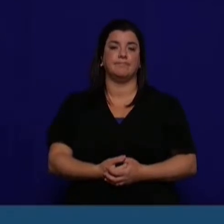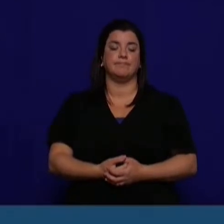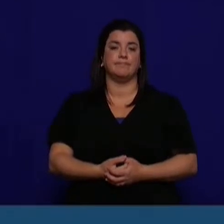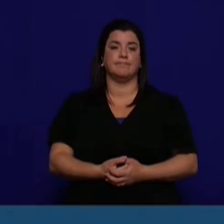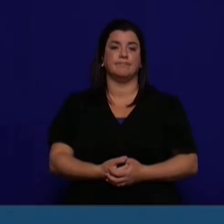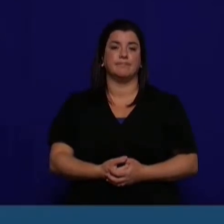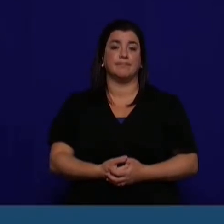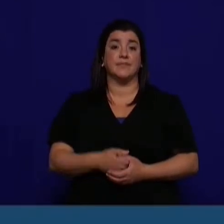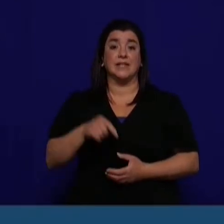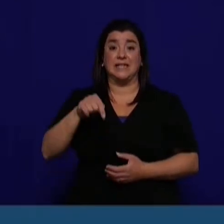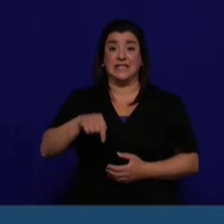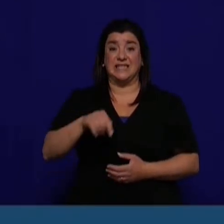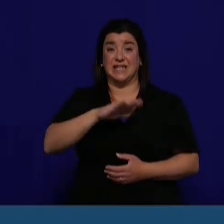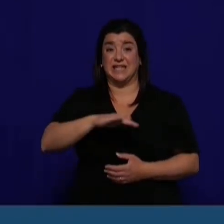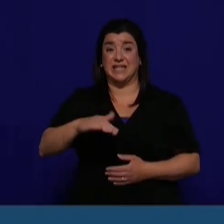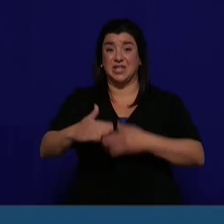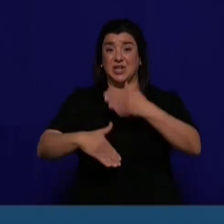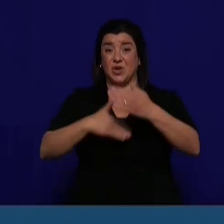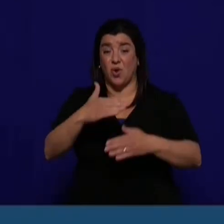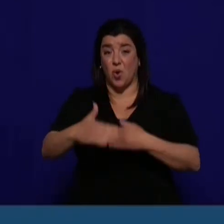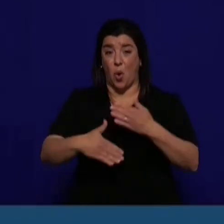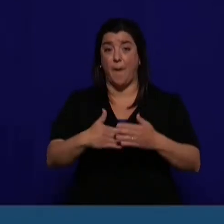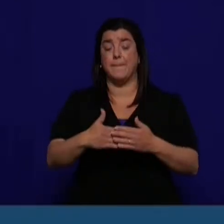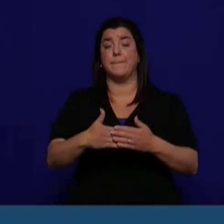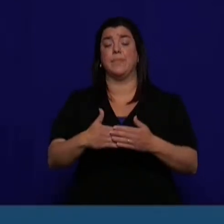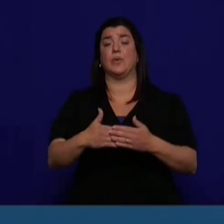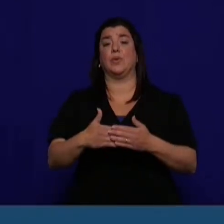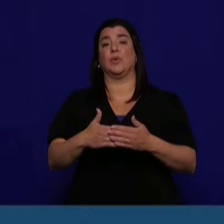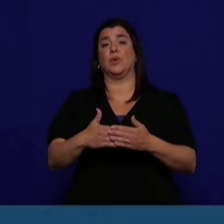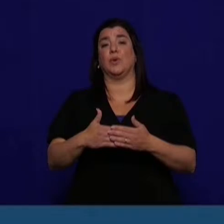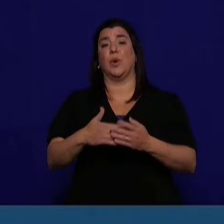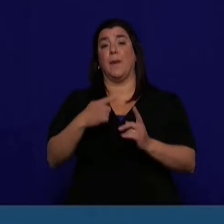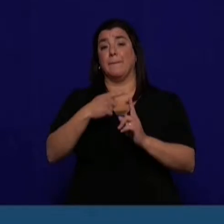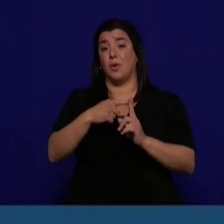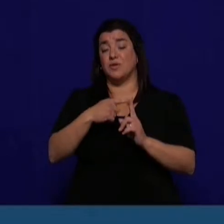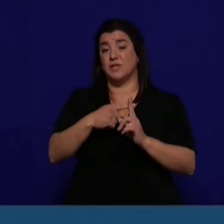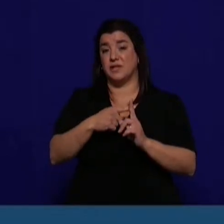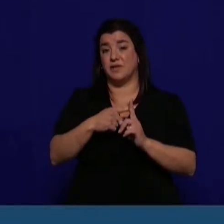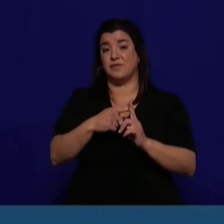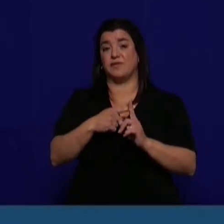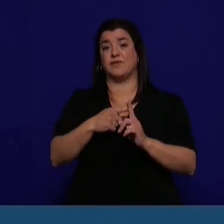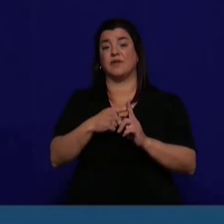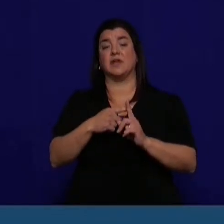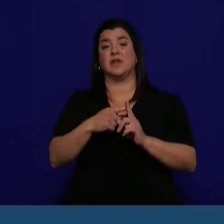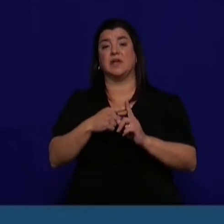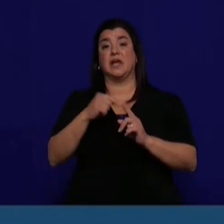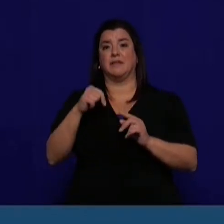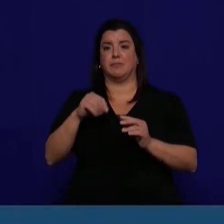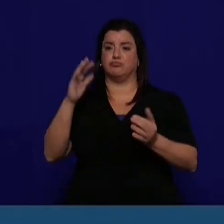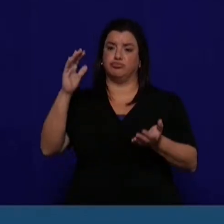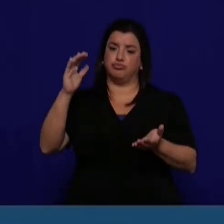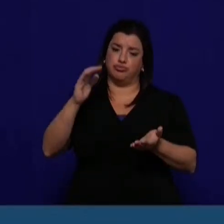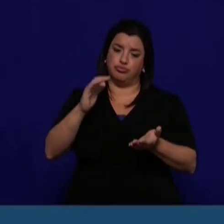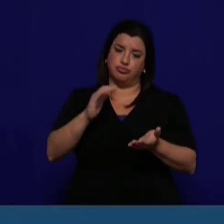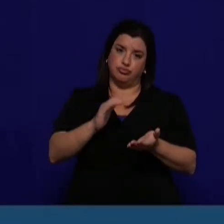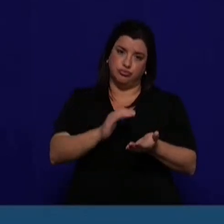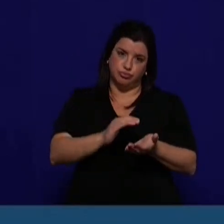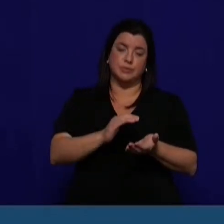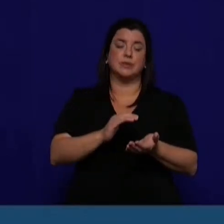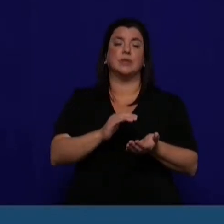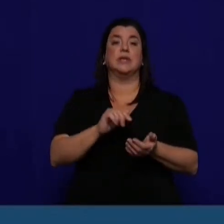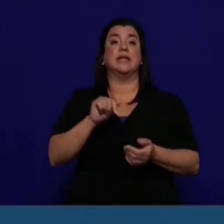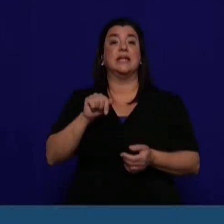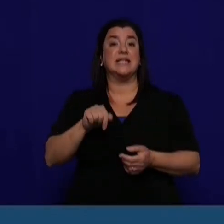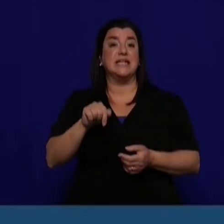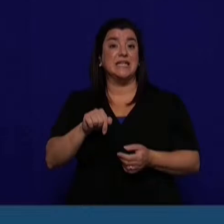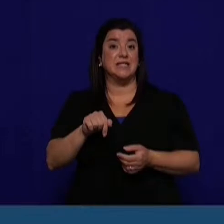attivi issa la darba il-każijiet pożittivi dejjem jonqsu u anke il-persuni li konna recovered dejjem jonqsu huwa issa